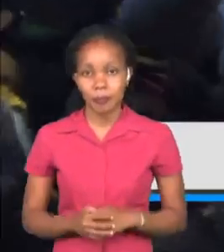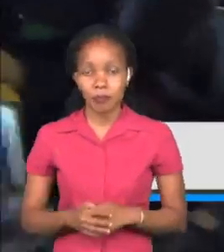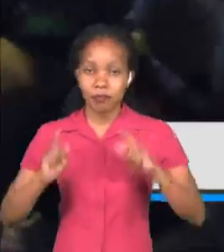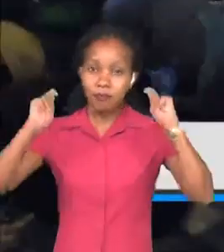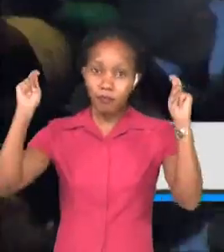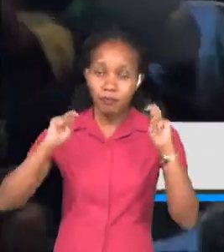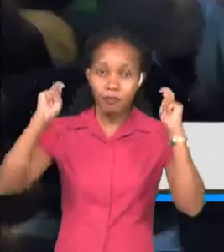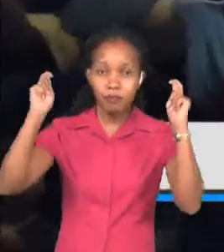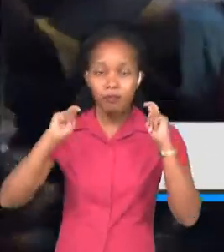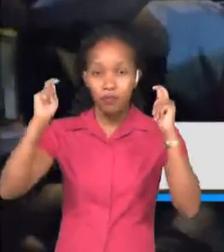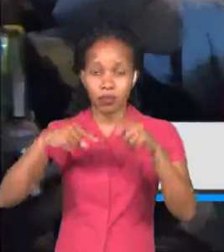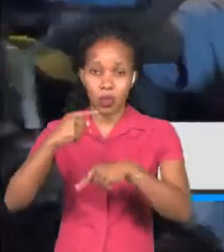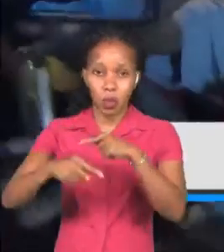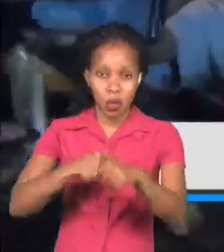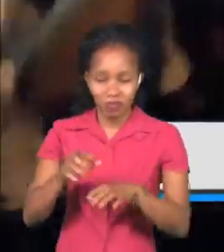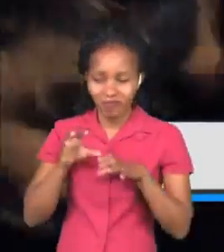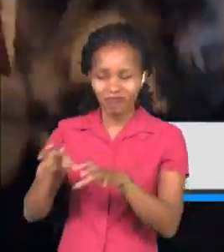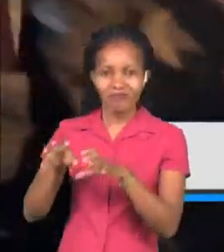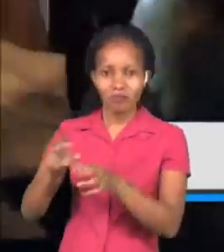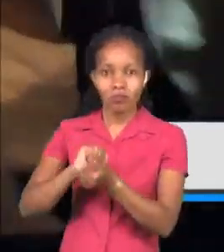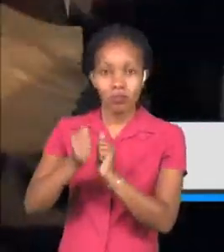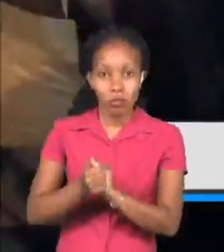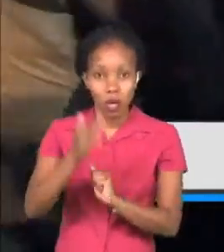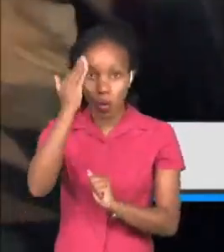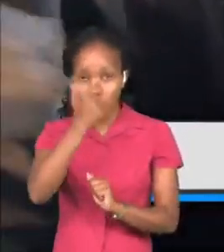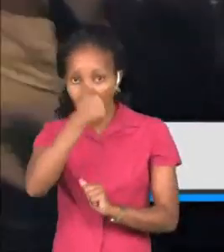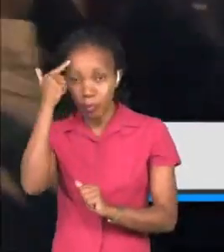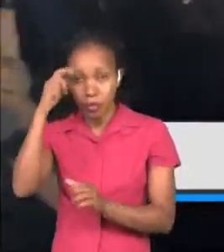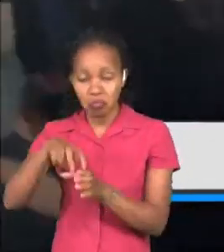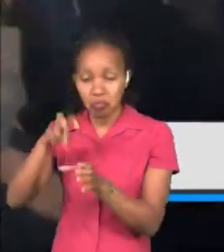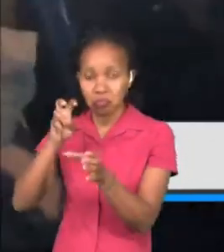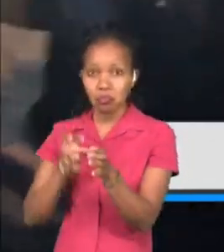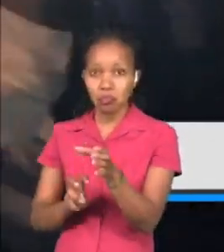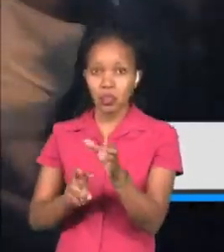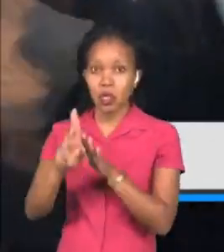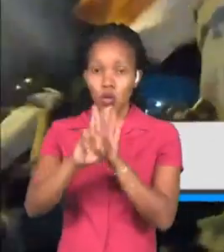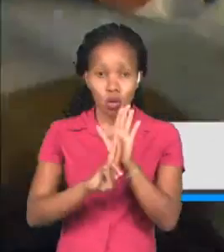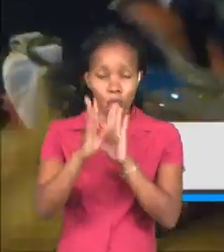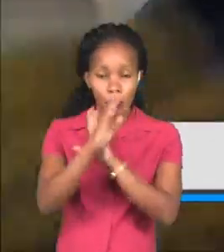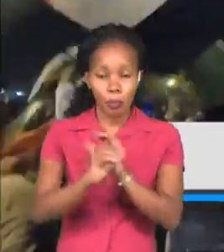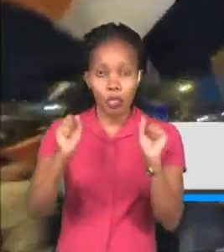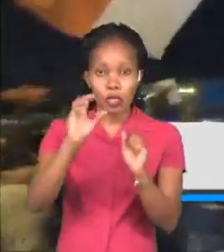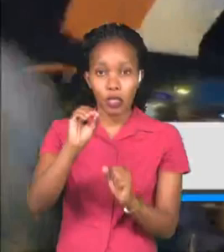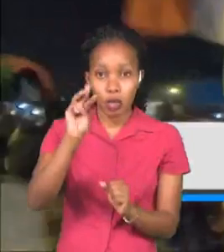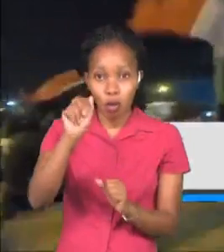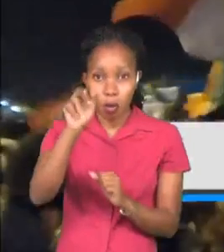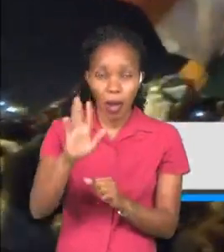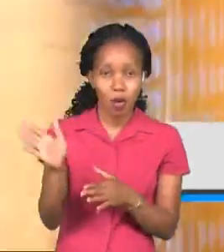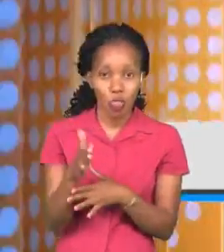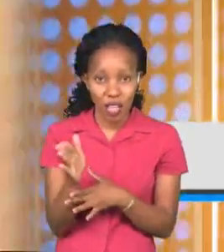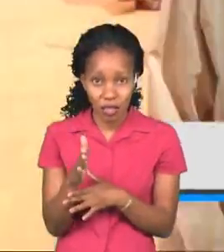Protesters, however, kept up the pressure for rapid change following the overthrow of long-ruling autocrat President Omar al-Bashir on